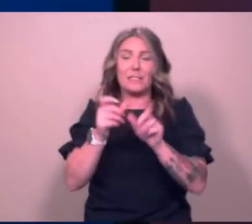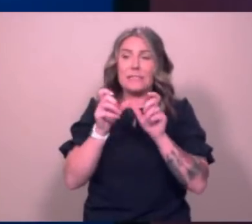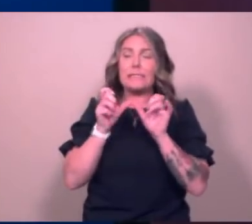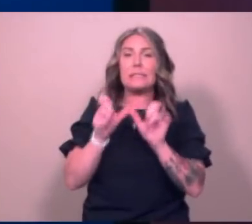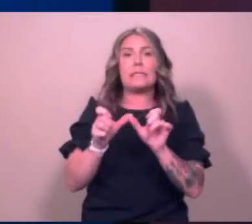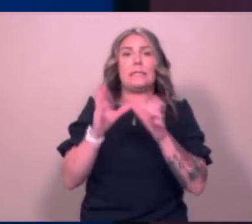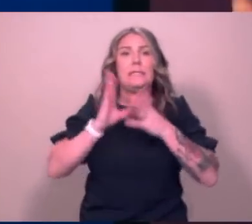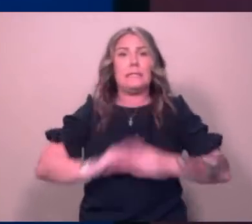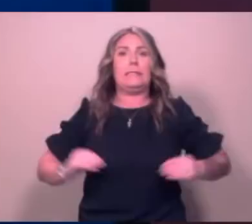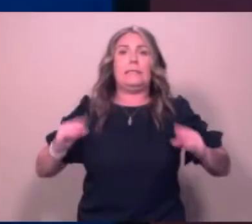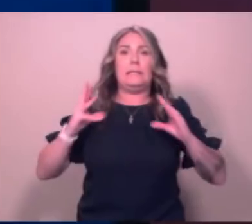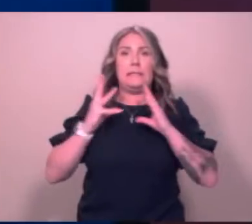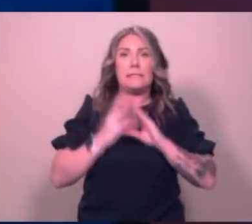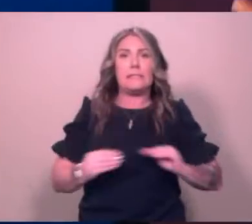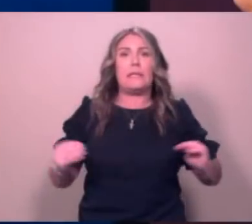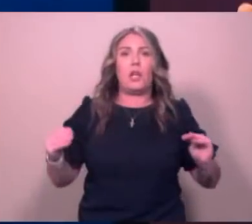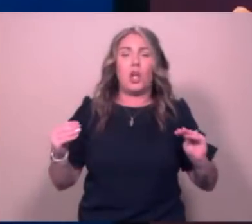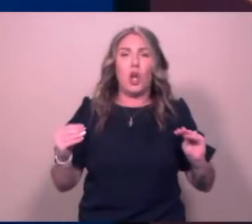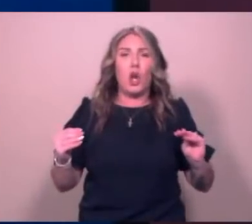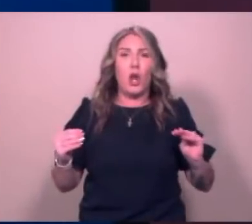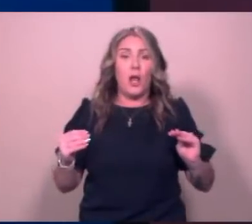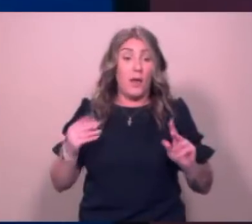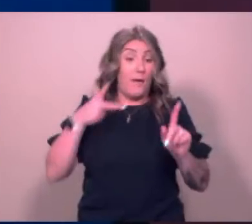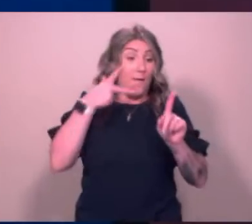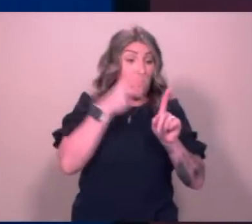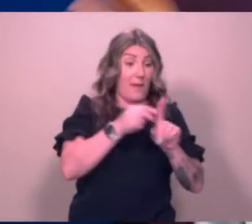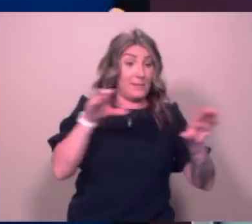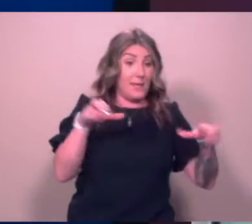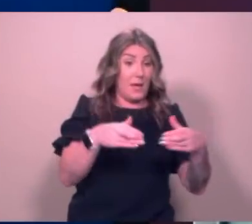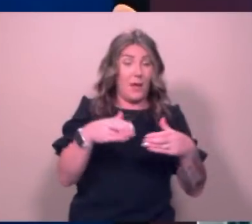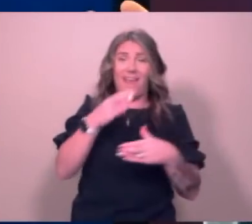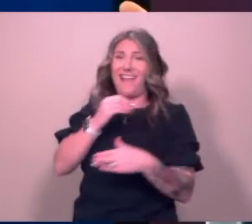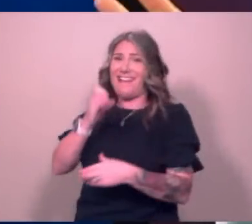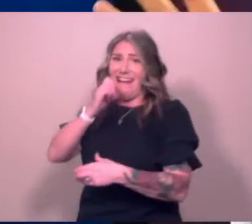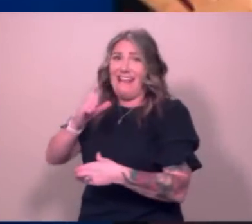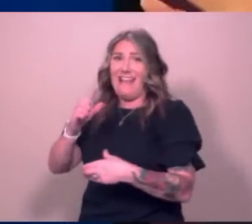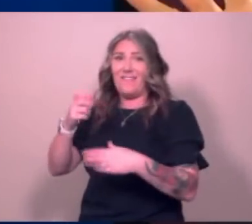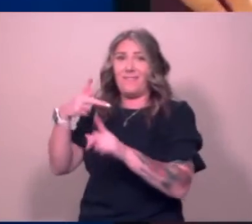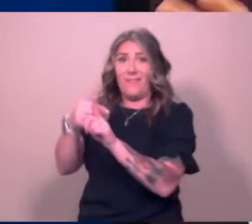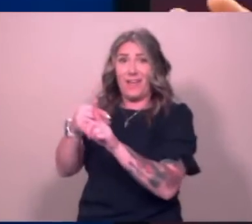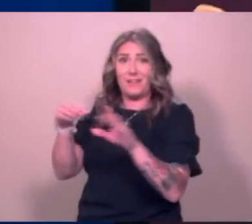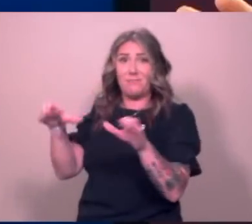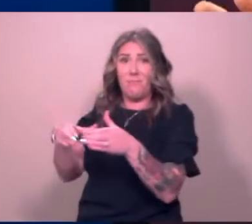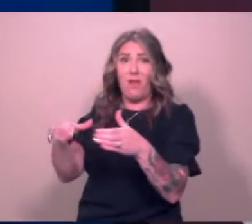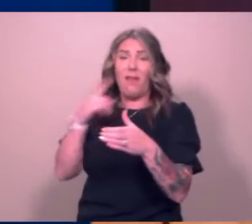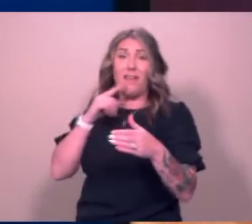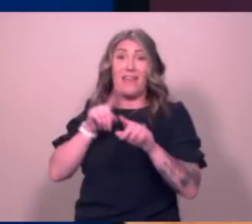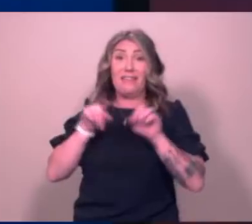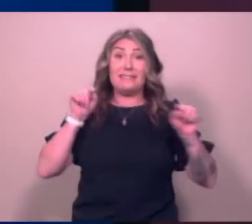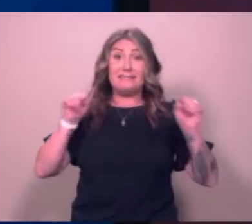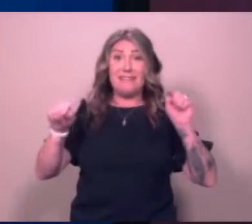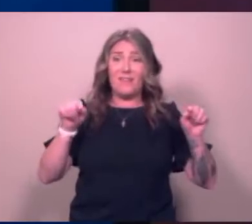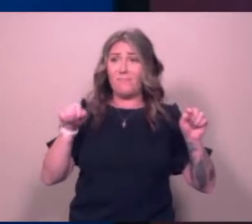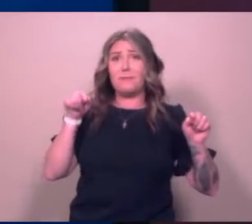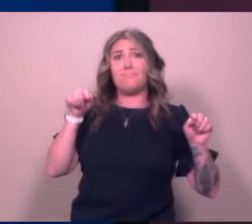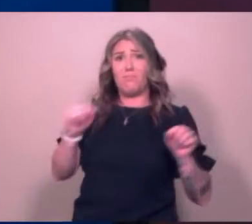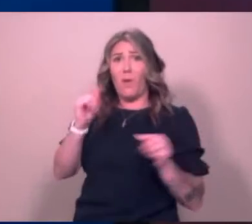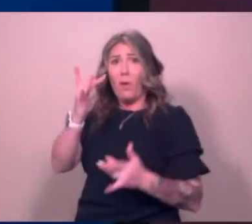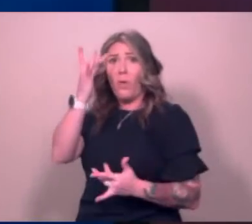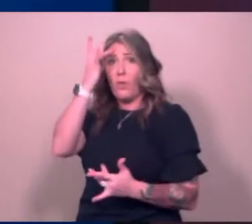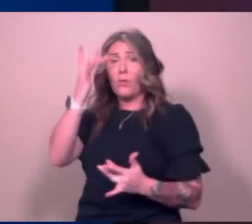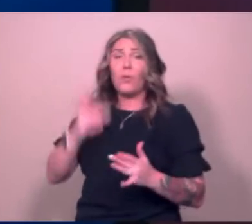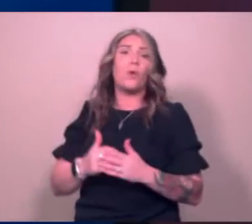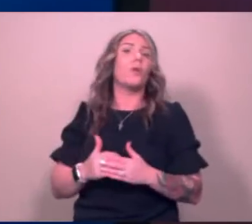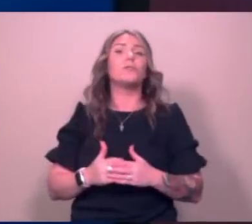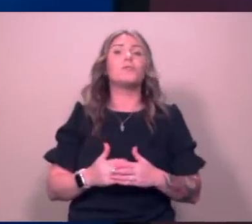continuing story of a vaccinated population and an unvaccinated population and the difference that we have. So we can now unmute